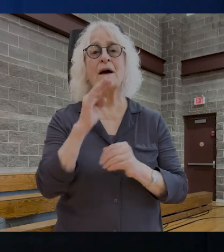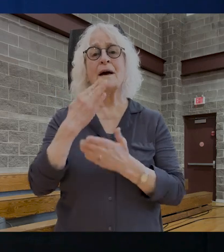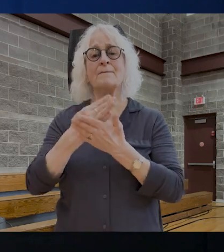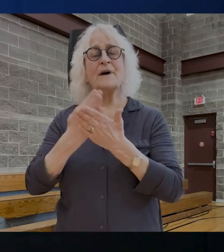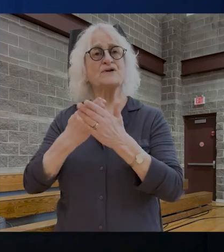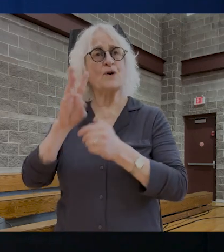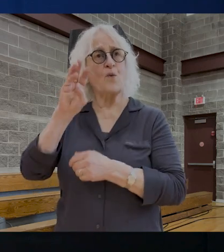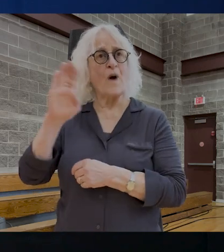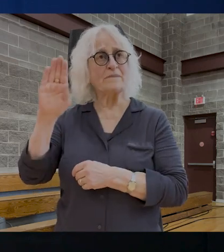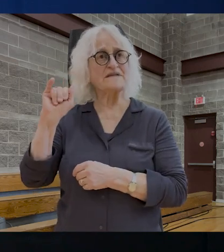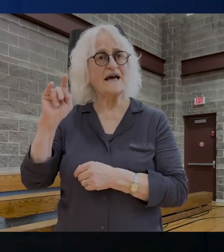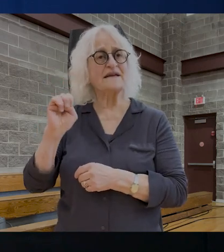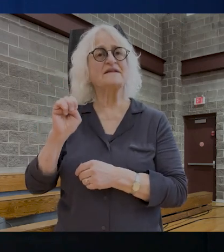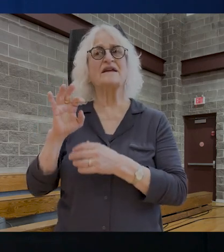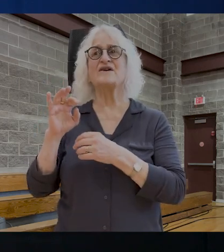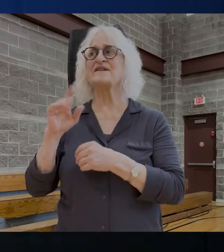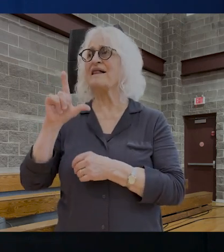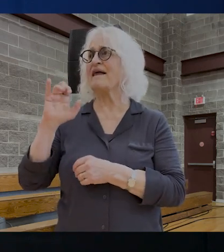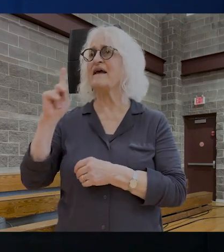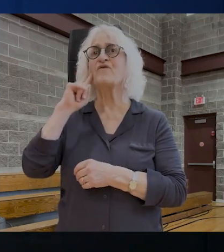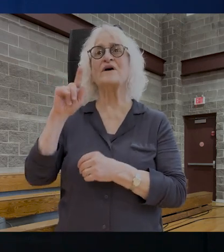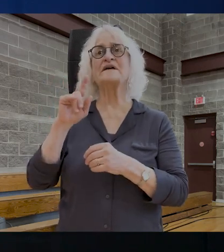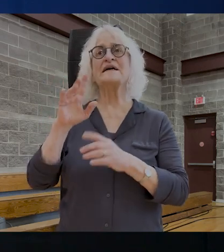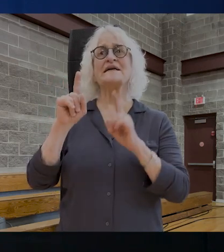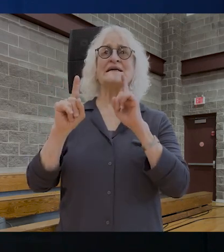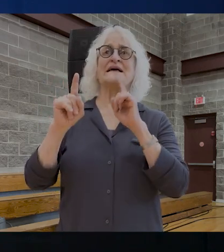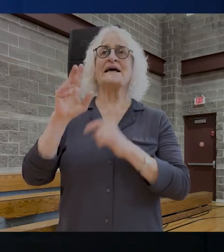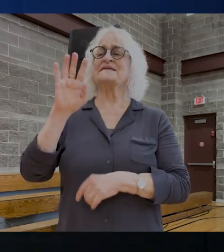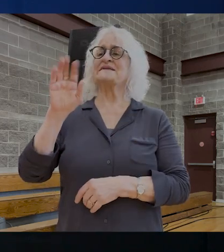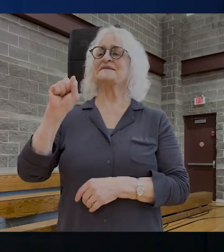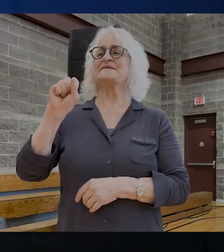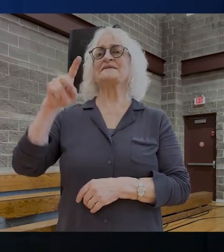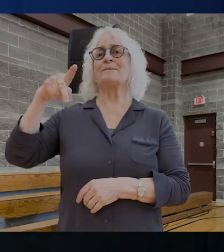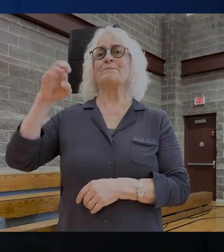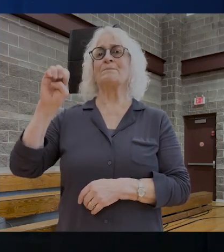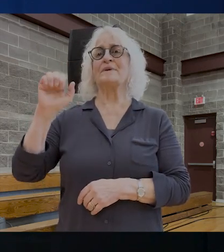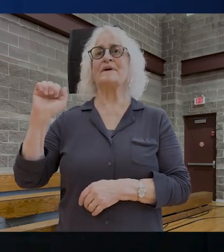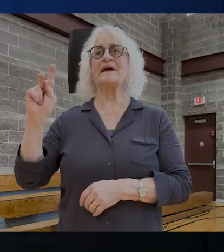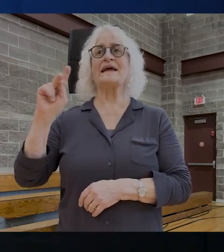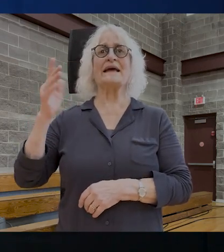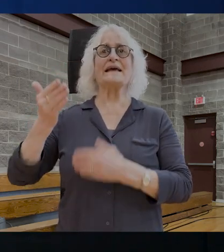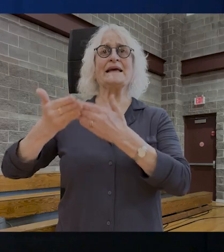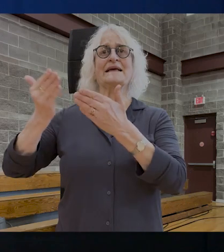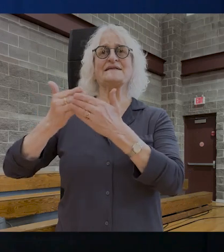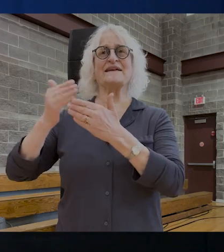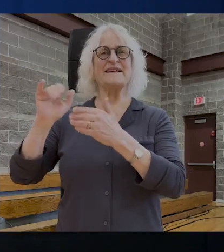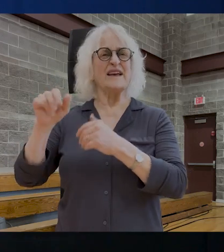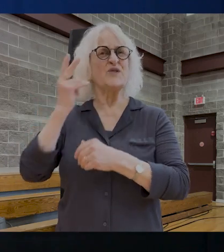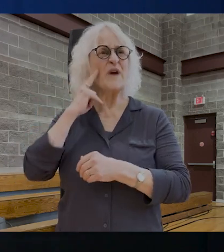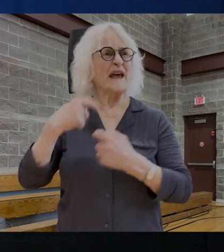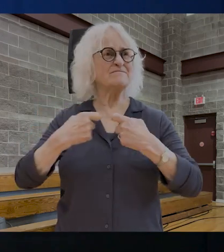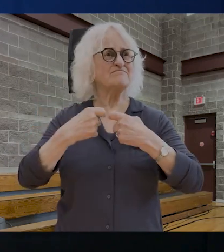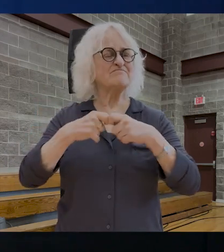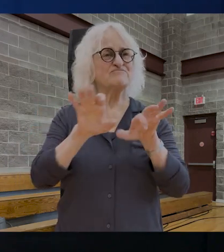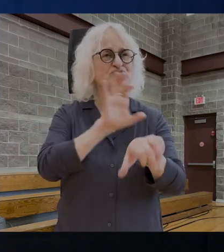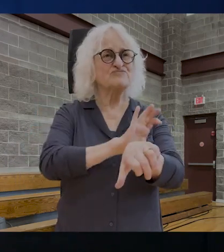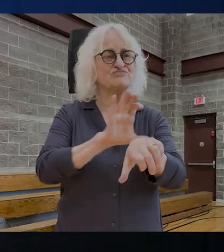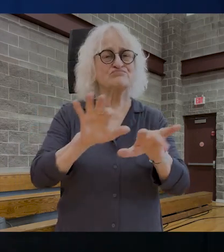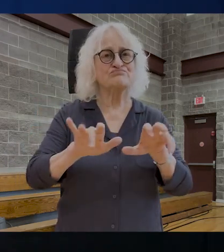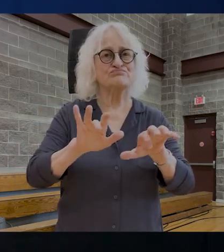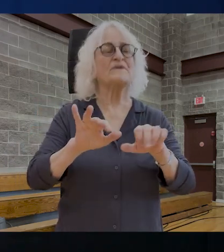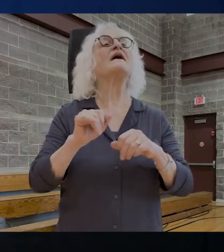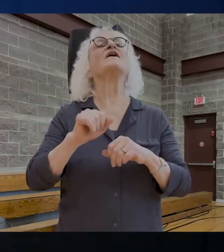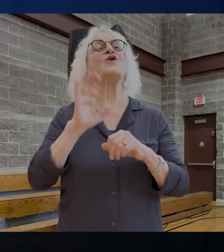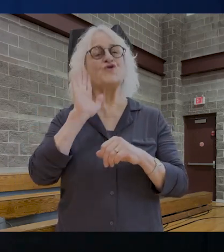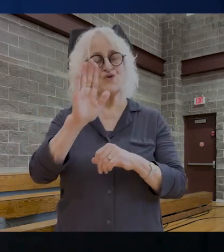there is a link for Speak Easy, where you can provide electronically your feedback on Kansas City's budget.